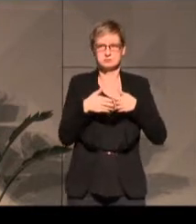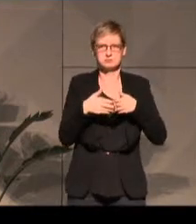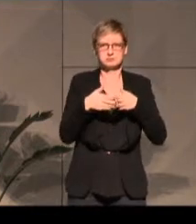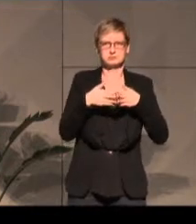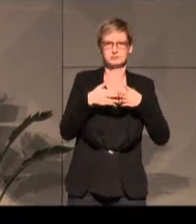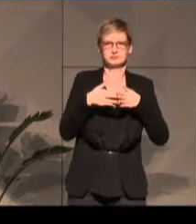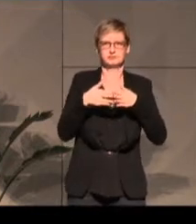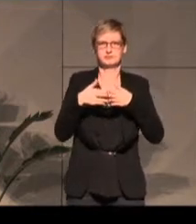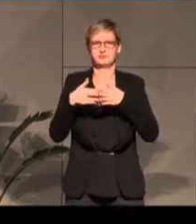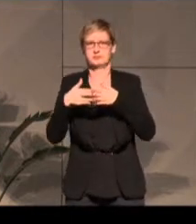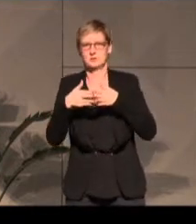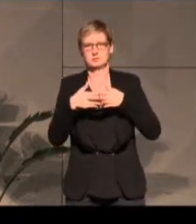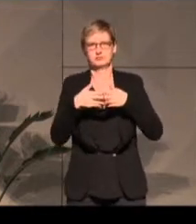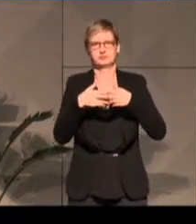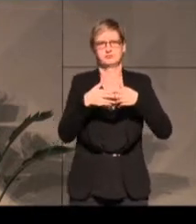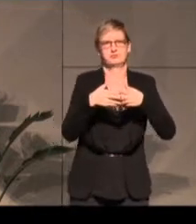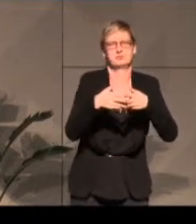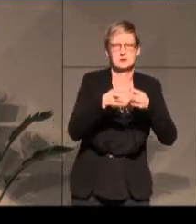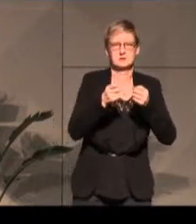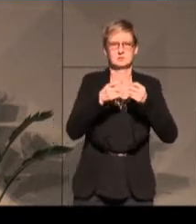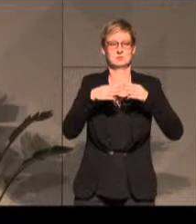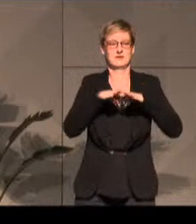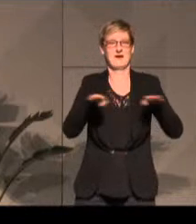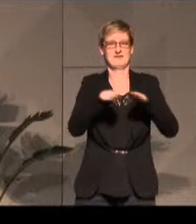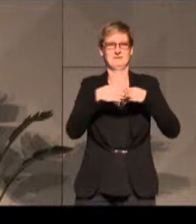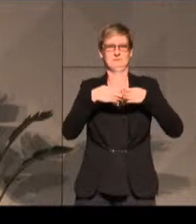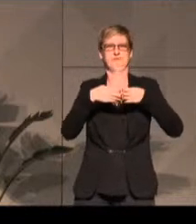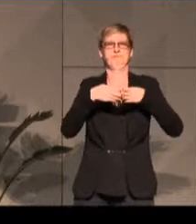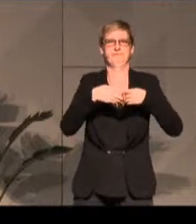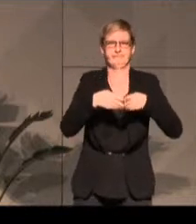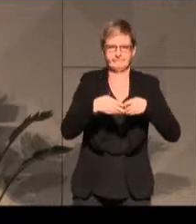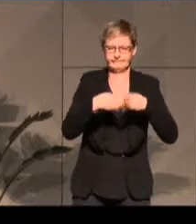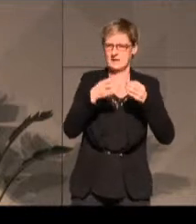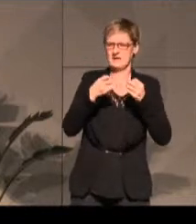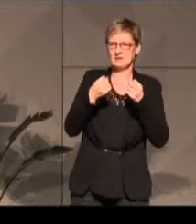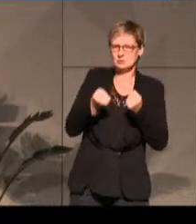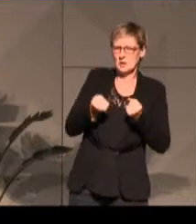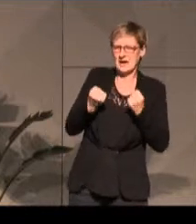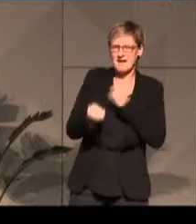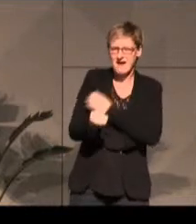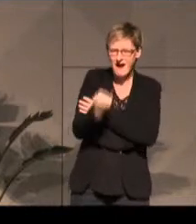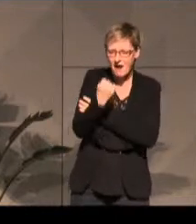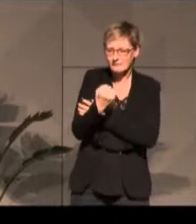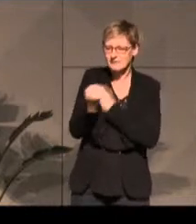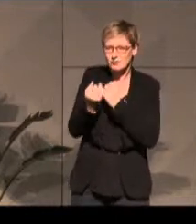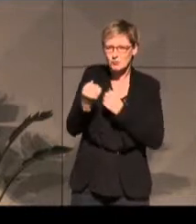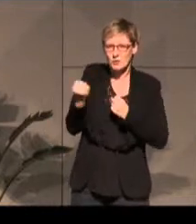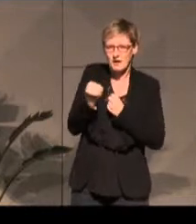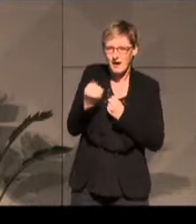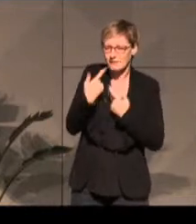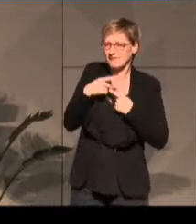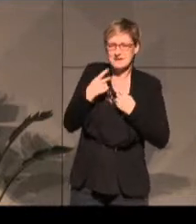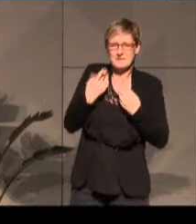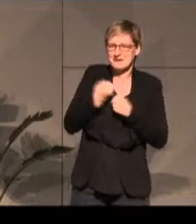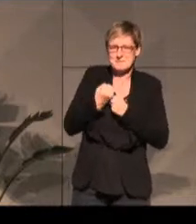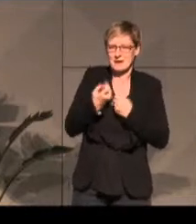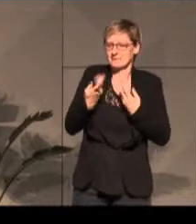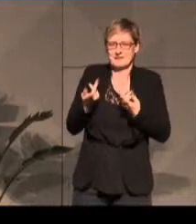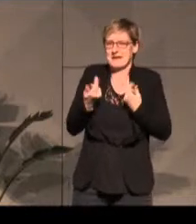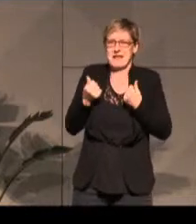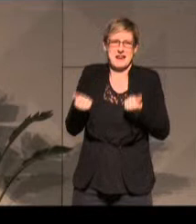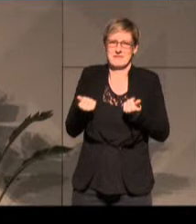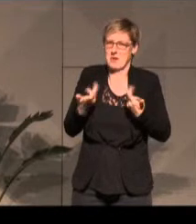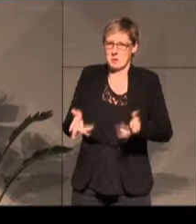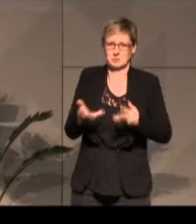move and pile up on top of one another. The ship is pressed into the ice for many, many meters, and you then sense the force